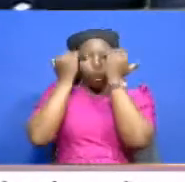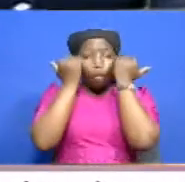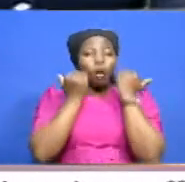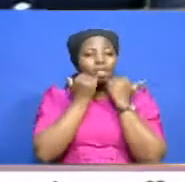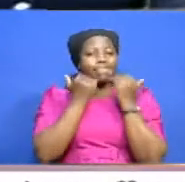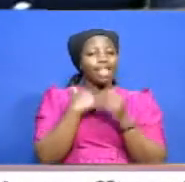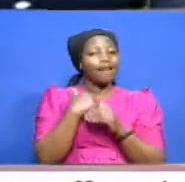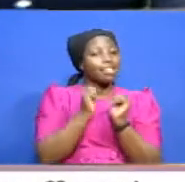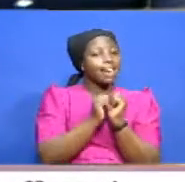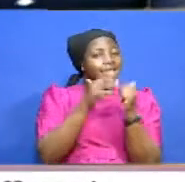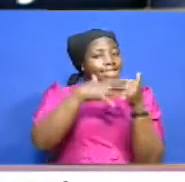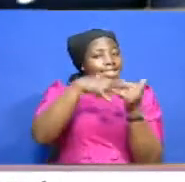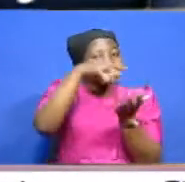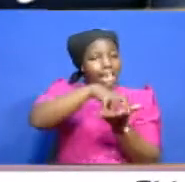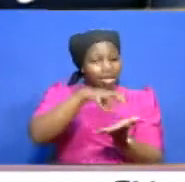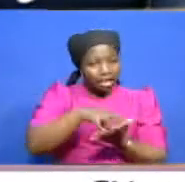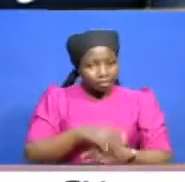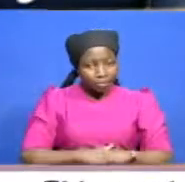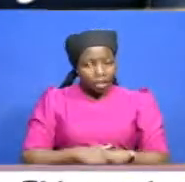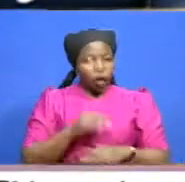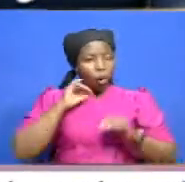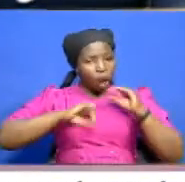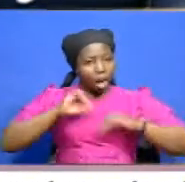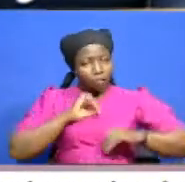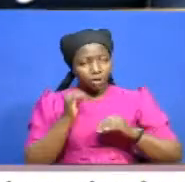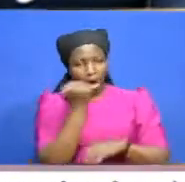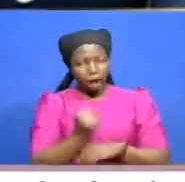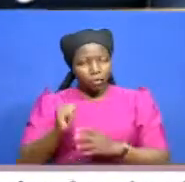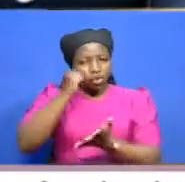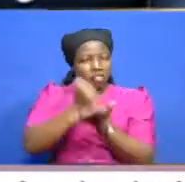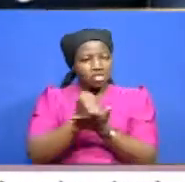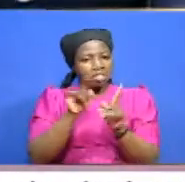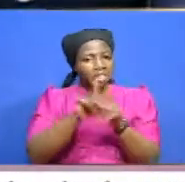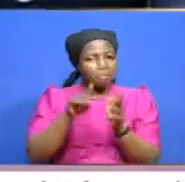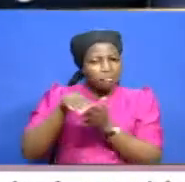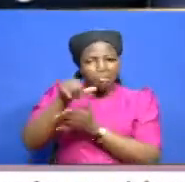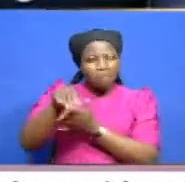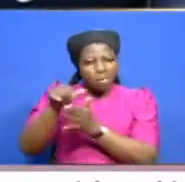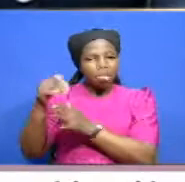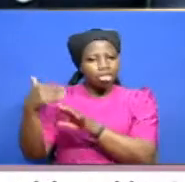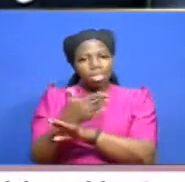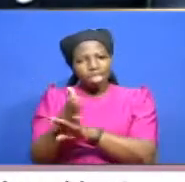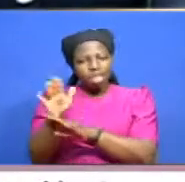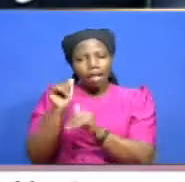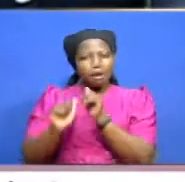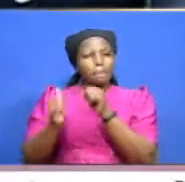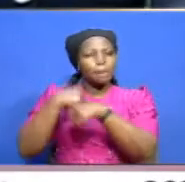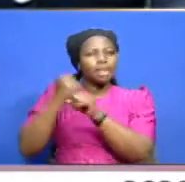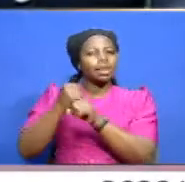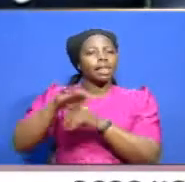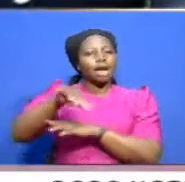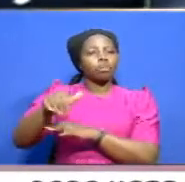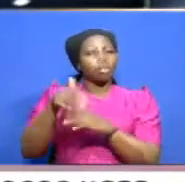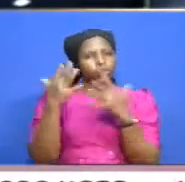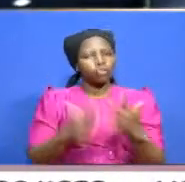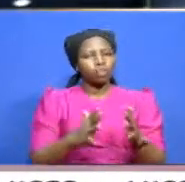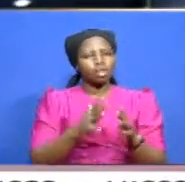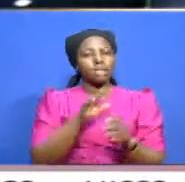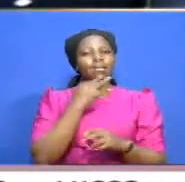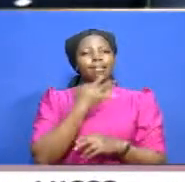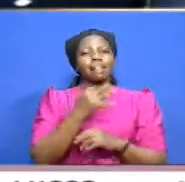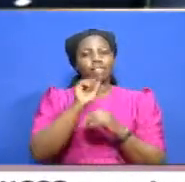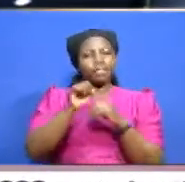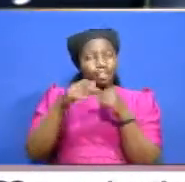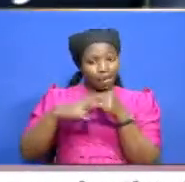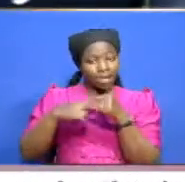of corruption, abuse of office, and irregular payments that saw the county lose about 357 million shillings. Currently speaking is